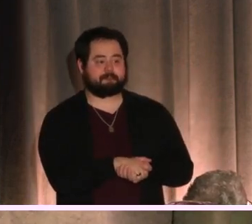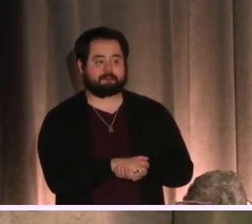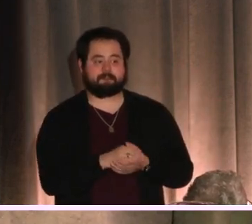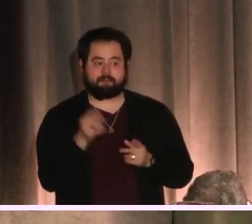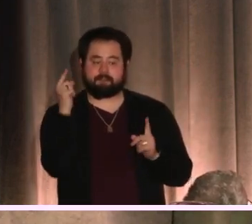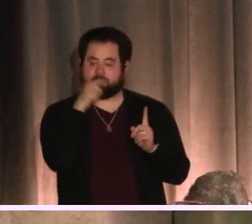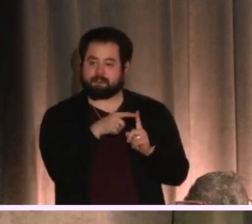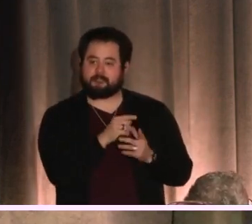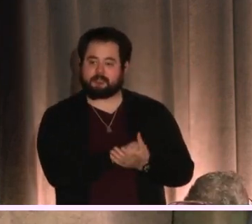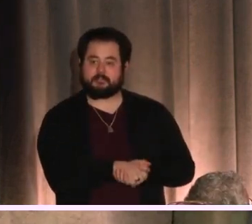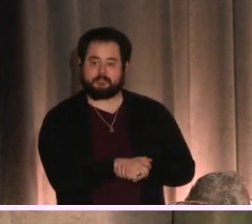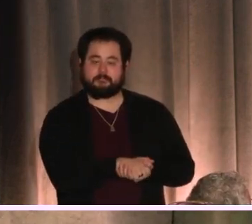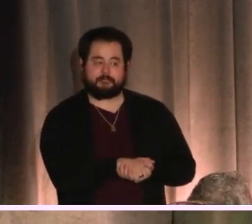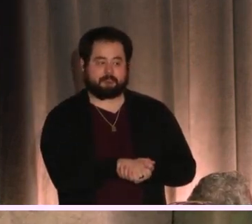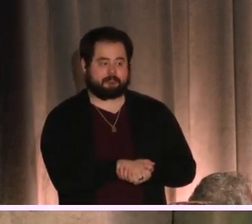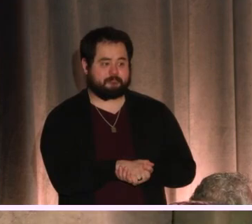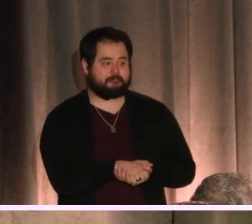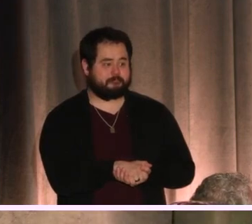To